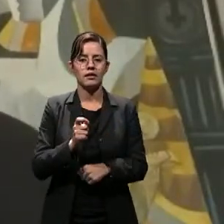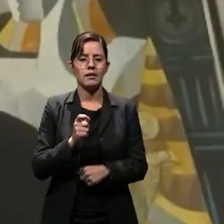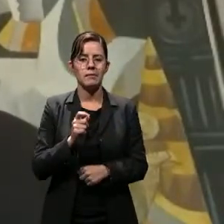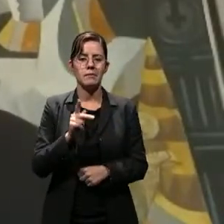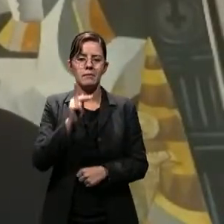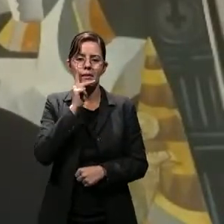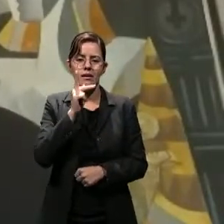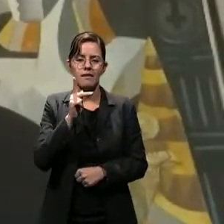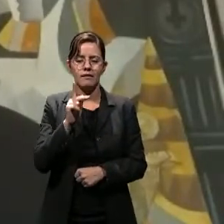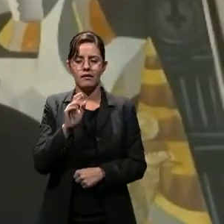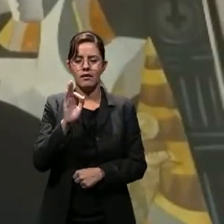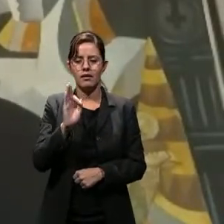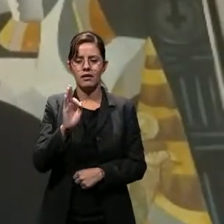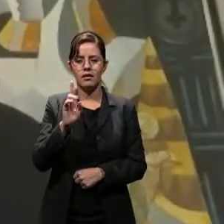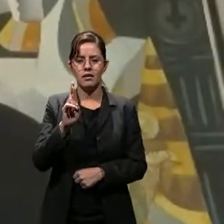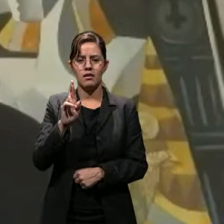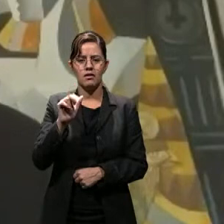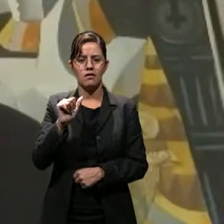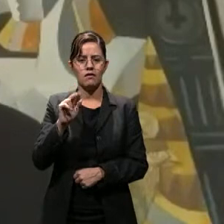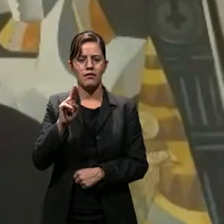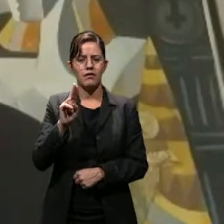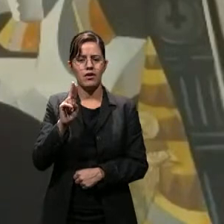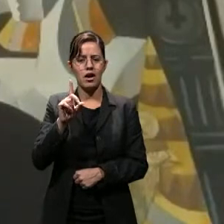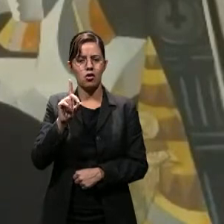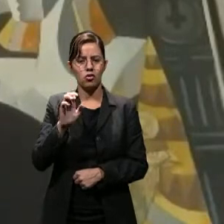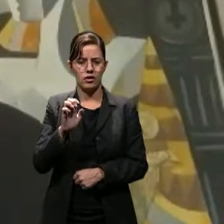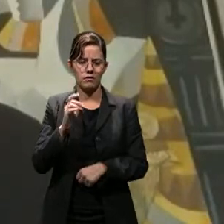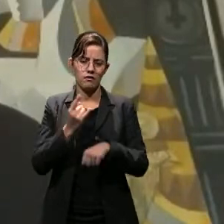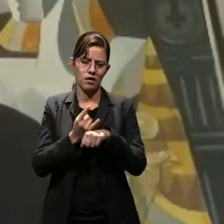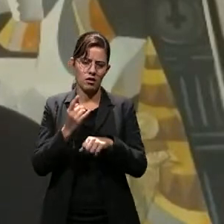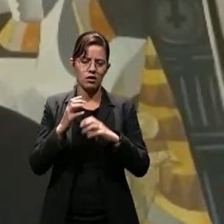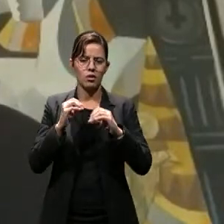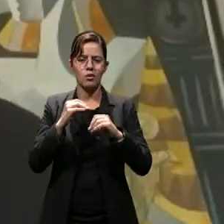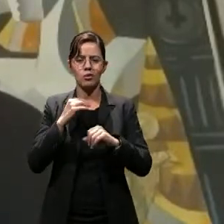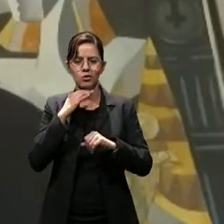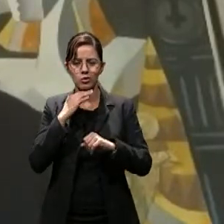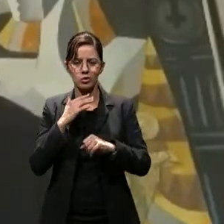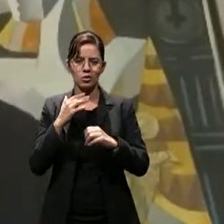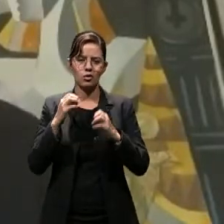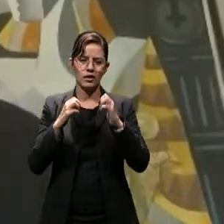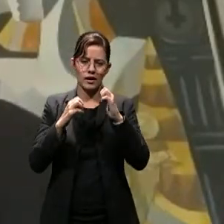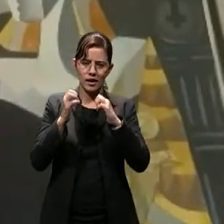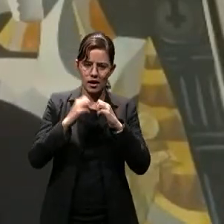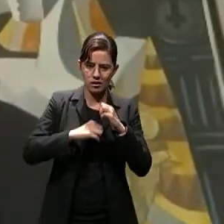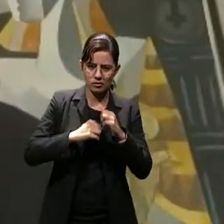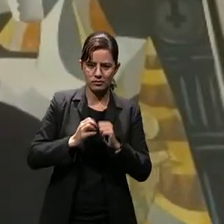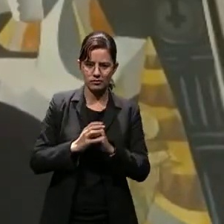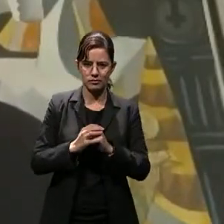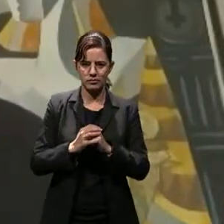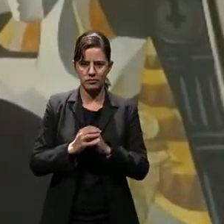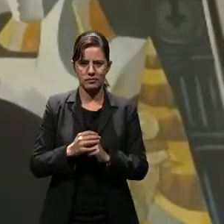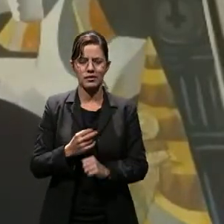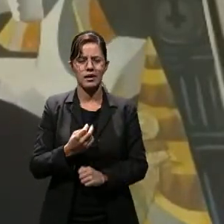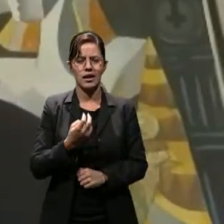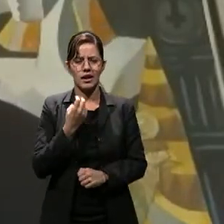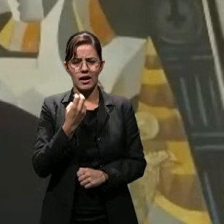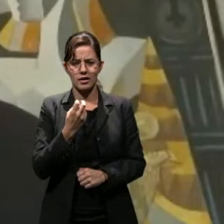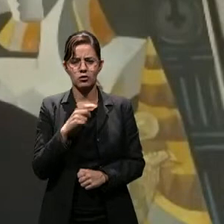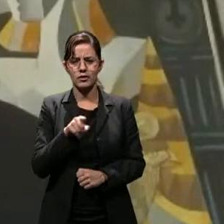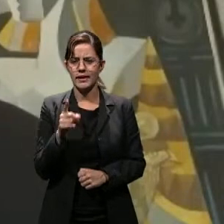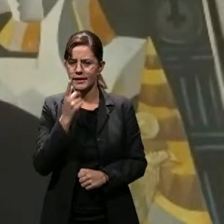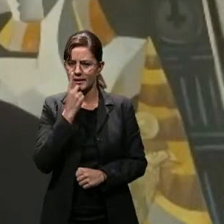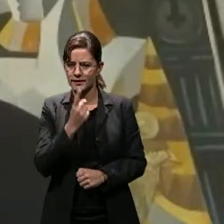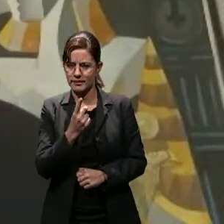how abstract is this word and this concept of fraud. When we are saying that there is going to be